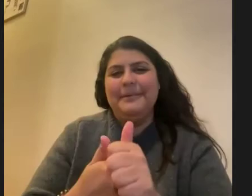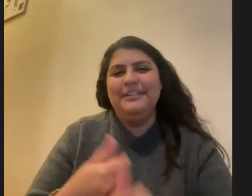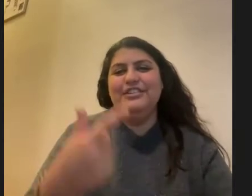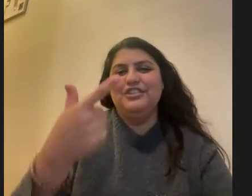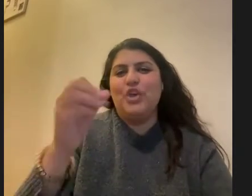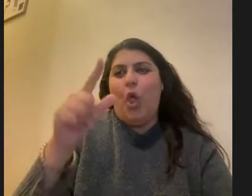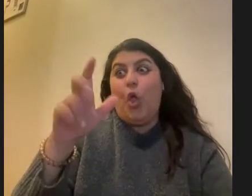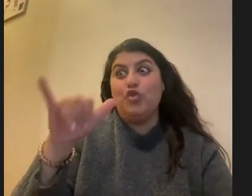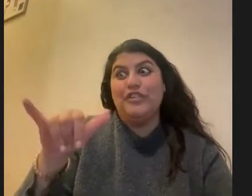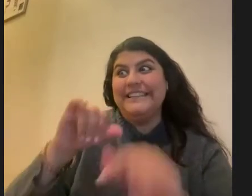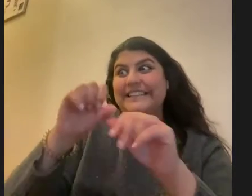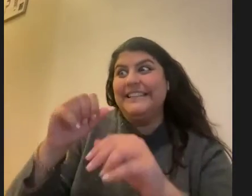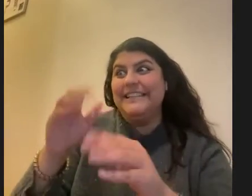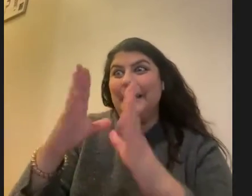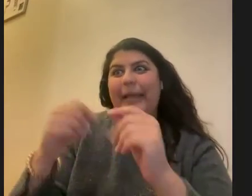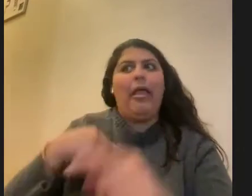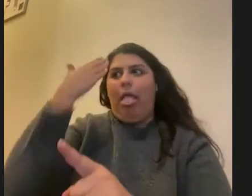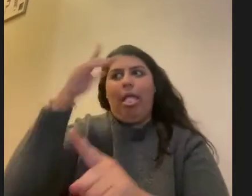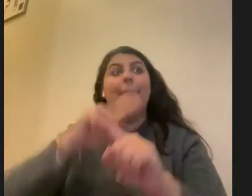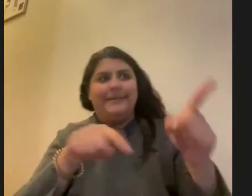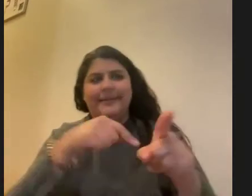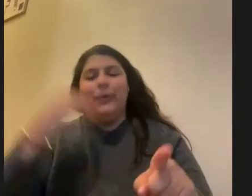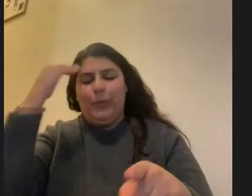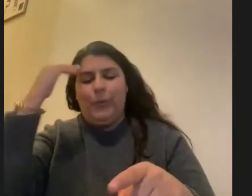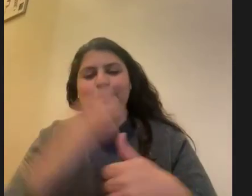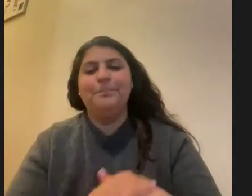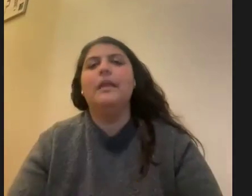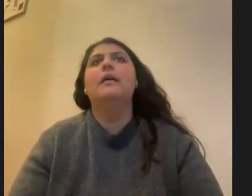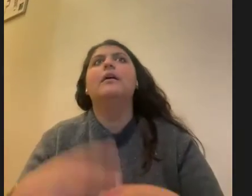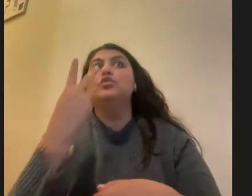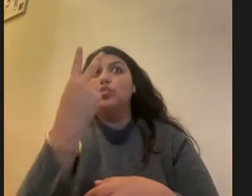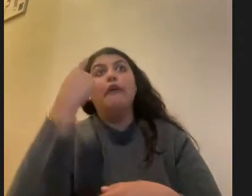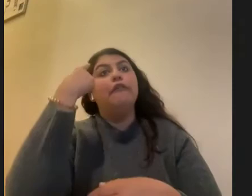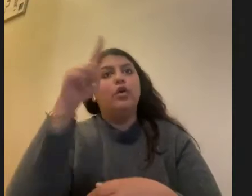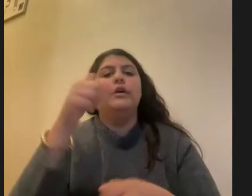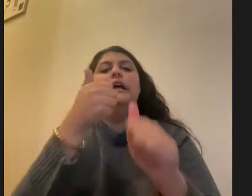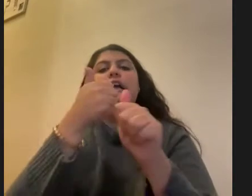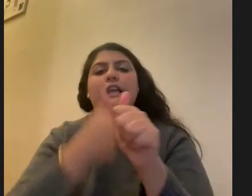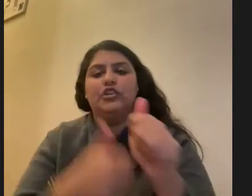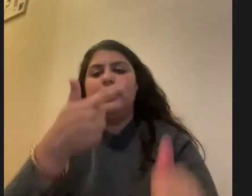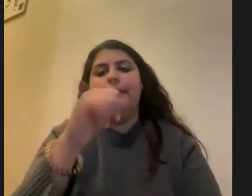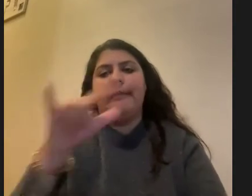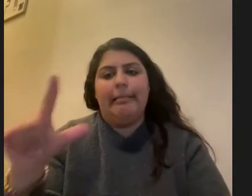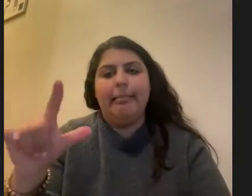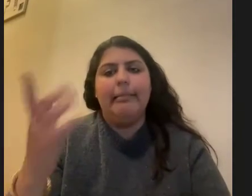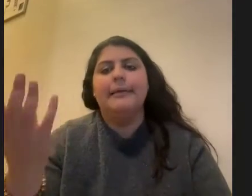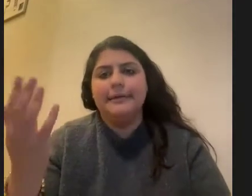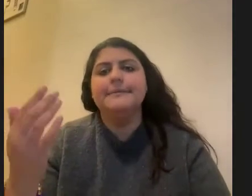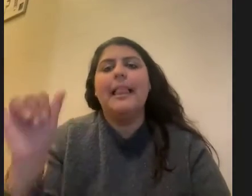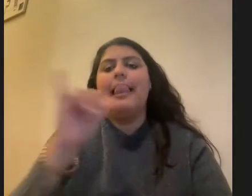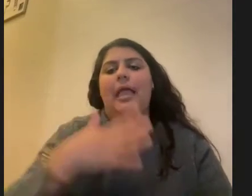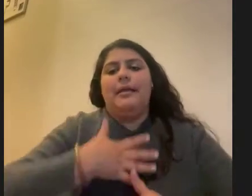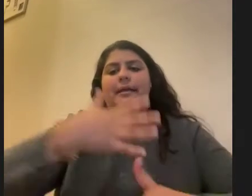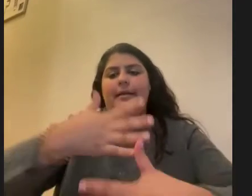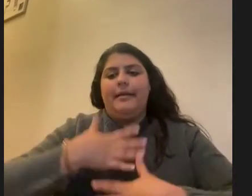like, I don't know what's going on. Okay, so they have 3 hearts. Two of them are for each gill, so kind Gills. of like each of our lungs. So